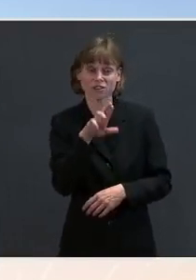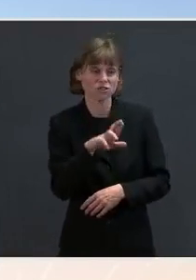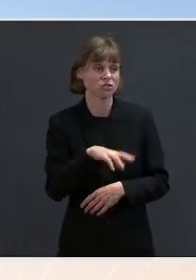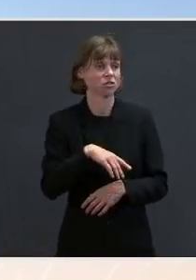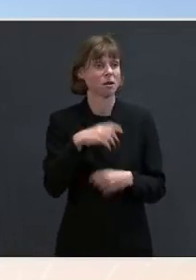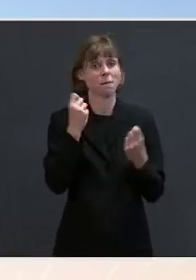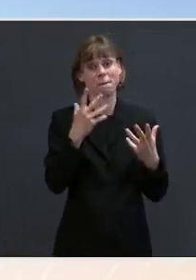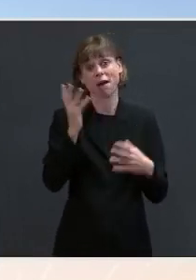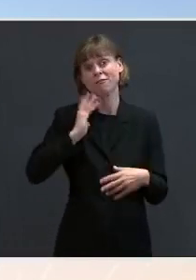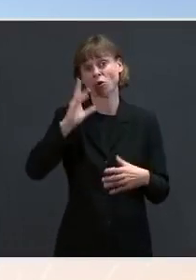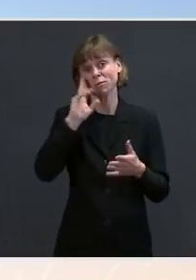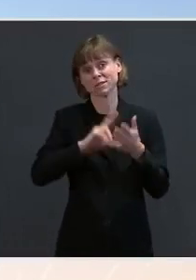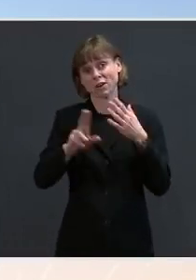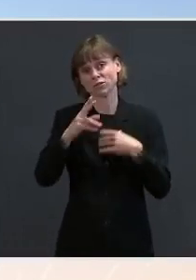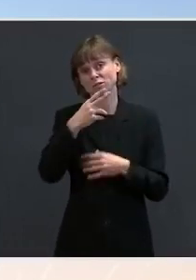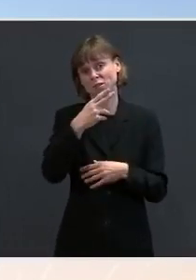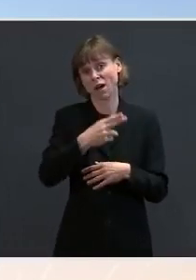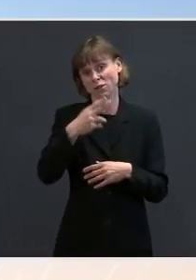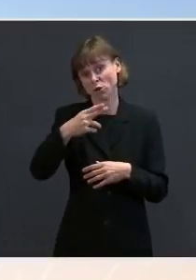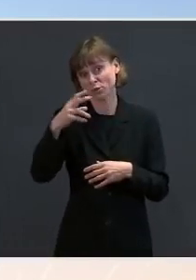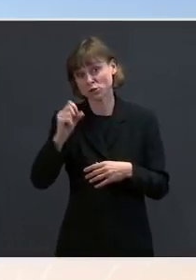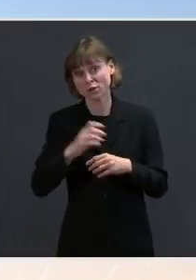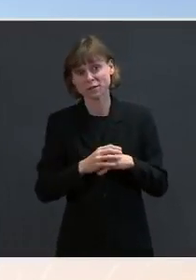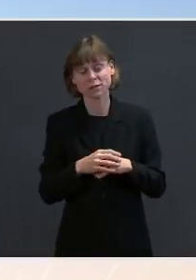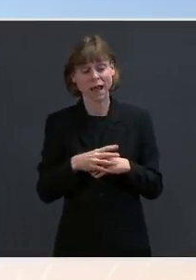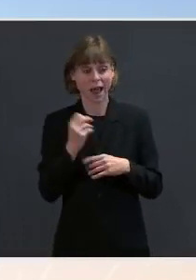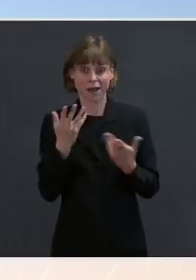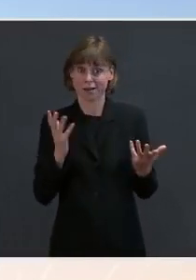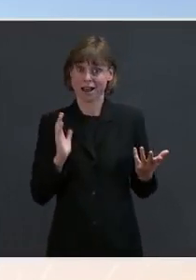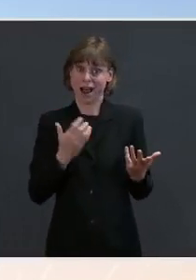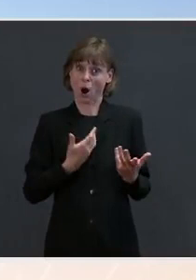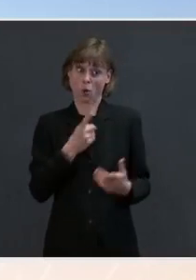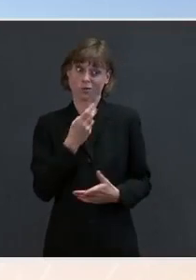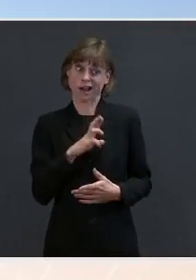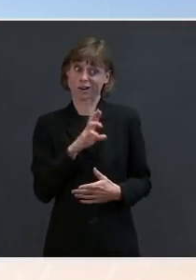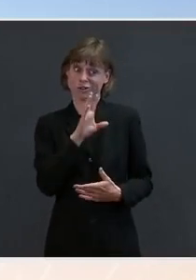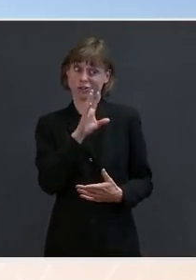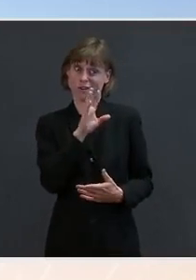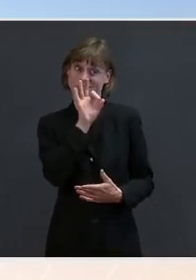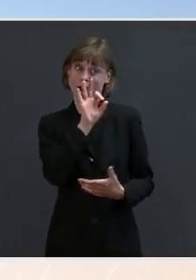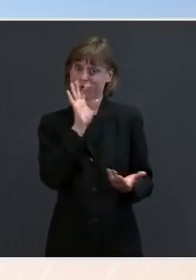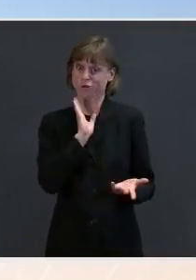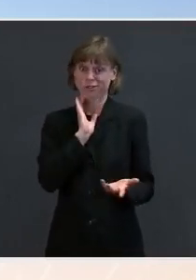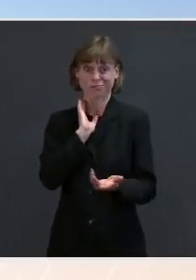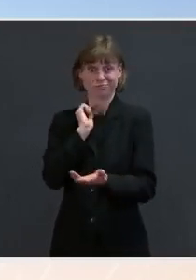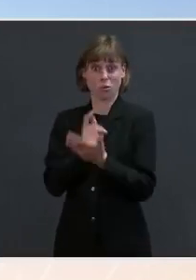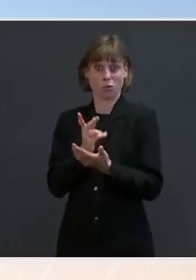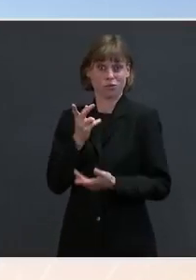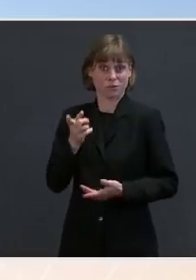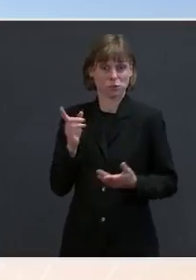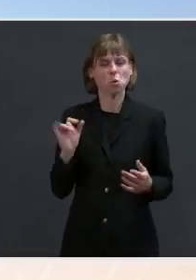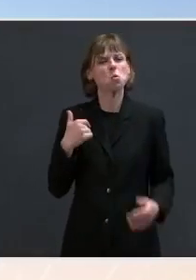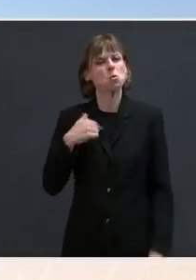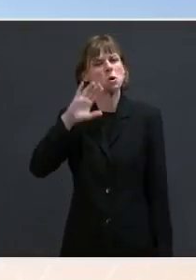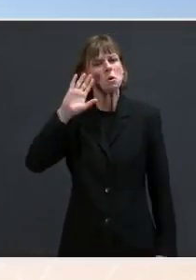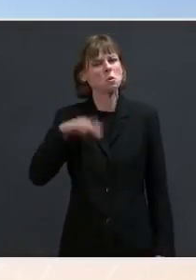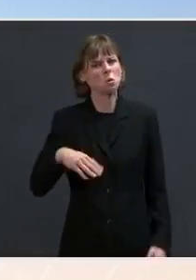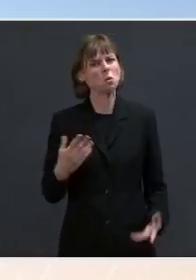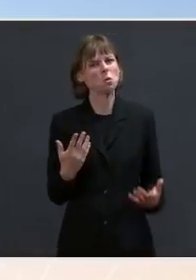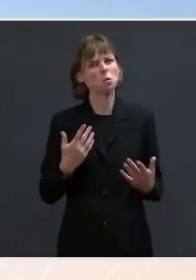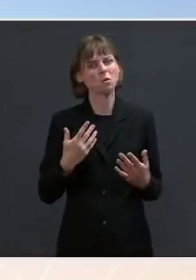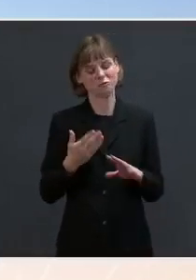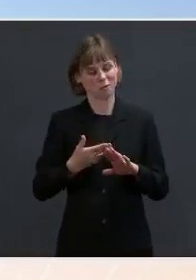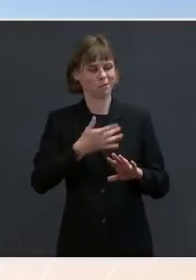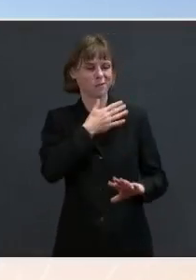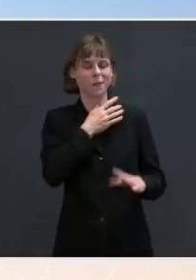secretaries of Health and Human Services, and of course, our very own Dr. Fauci. We certainly understood from the beginning that every nominee would